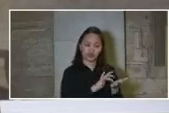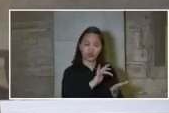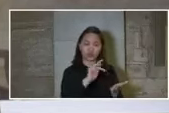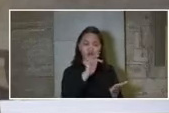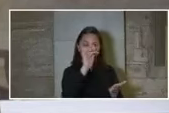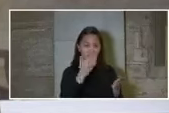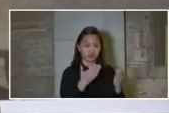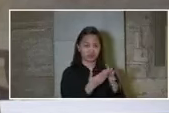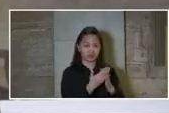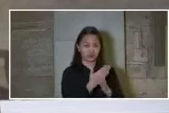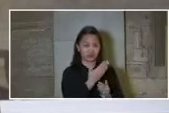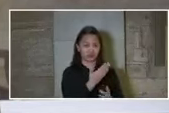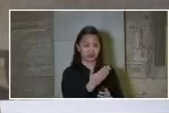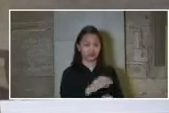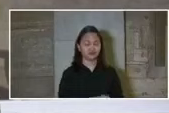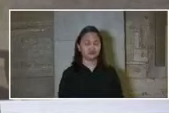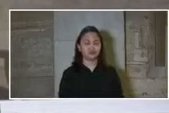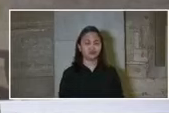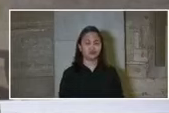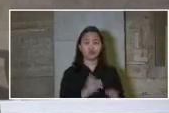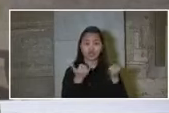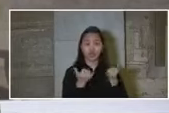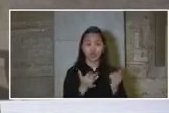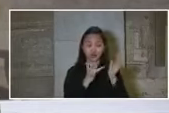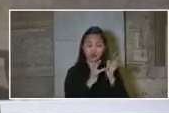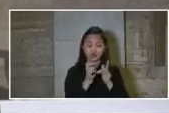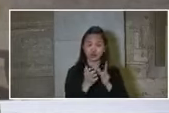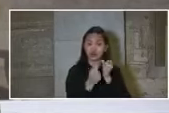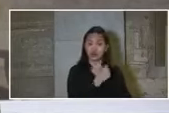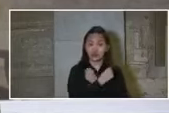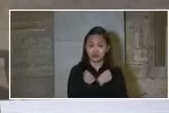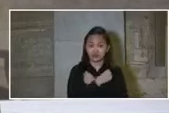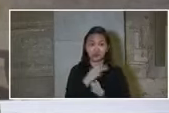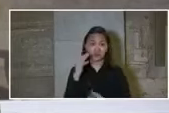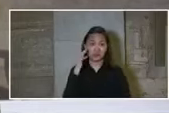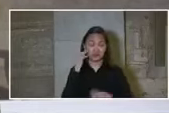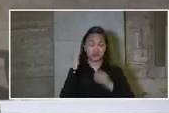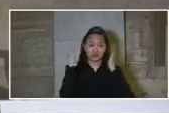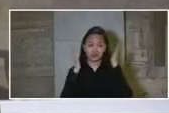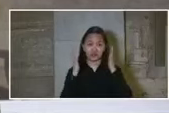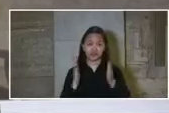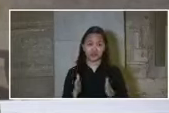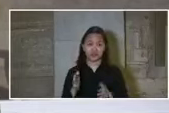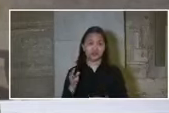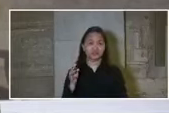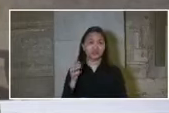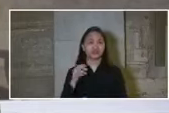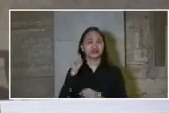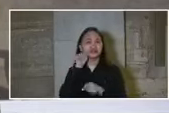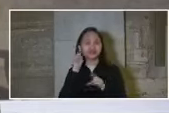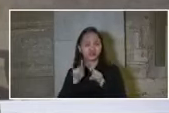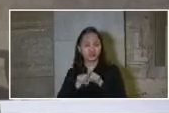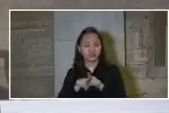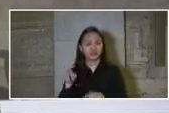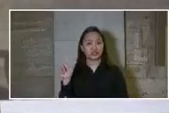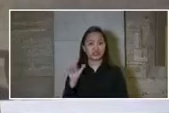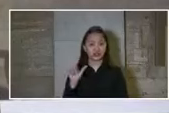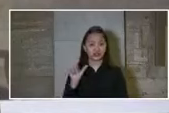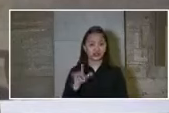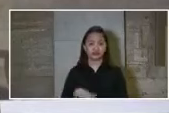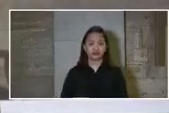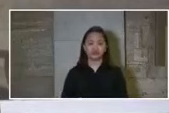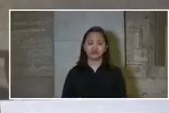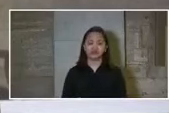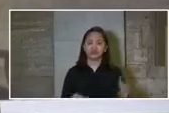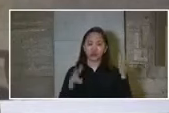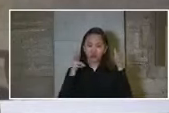it. Now Jesus loved Martha and her sister and Lazarus. So when he heard that he was